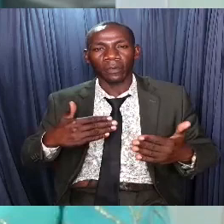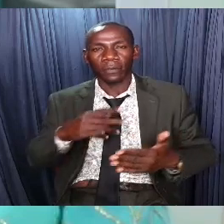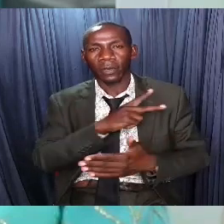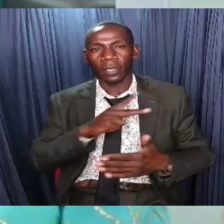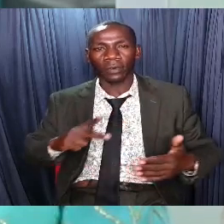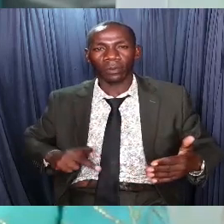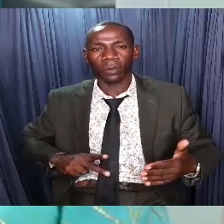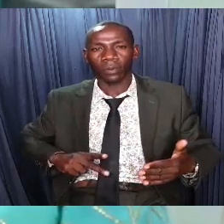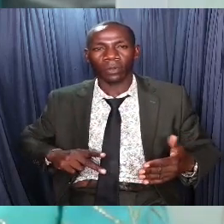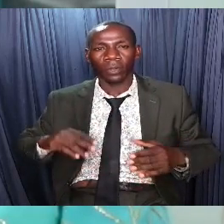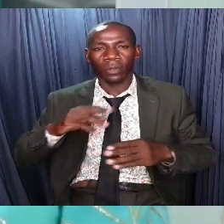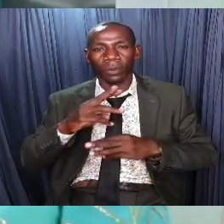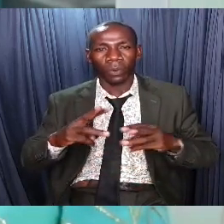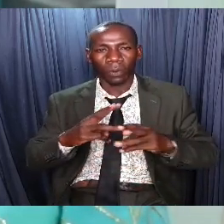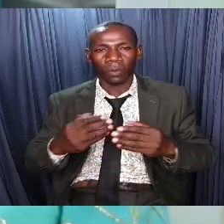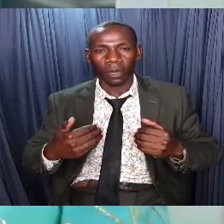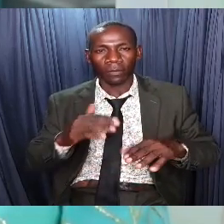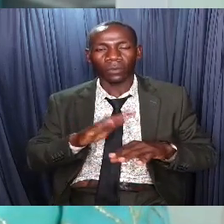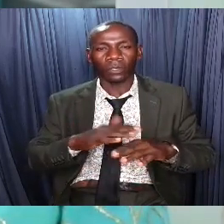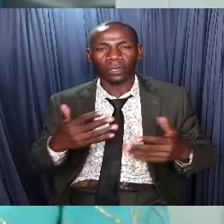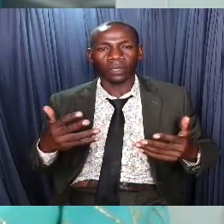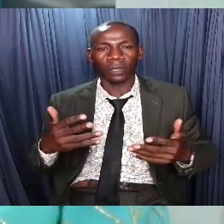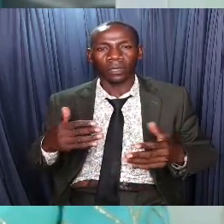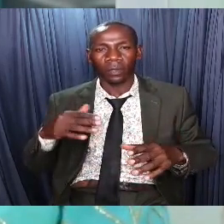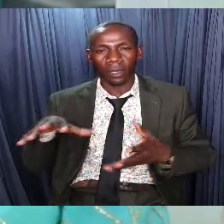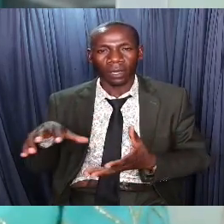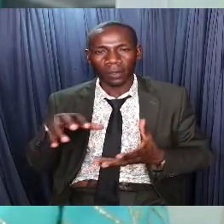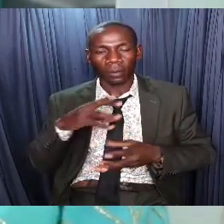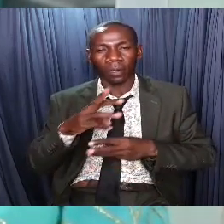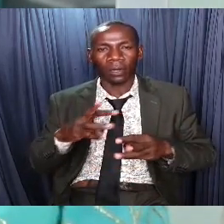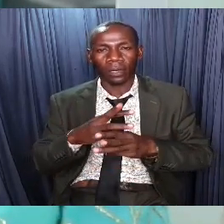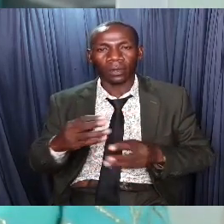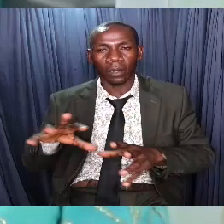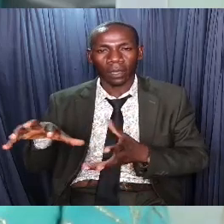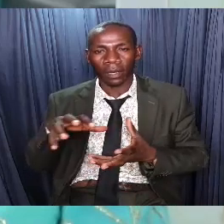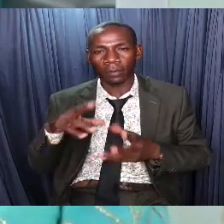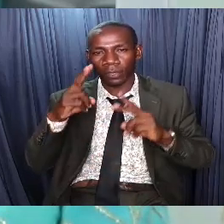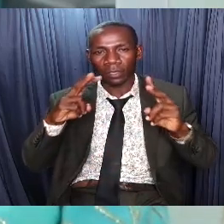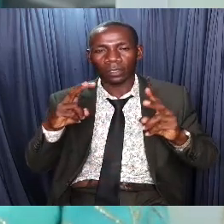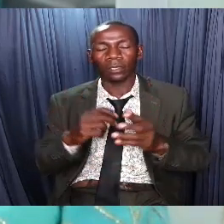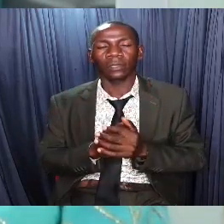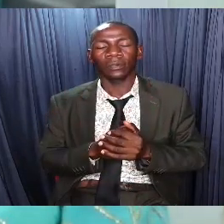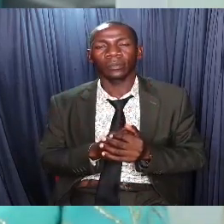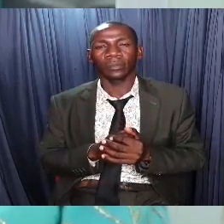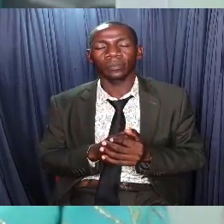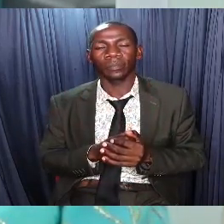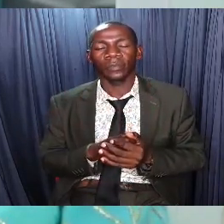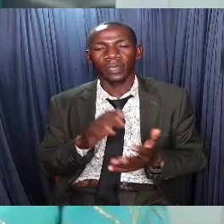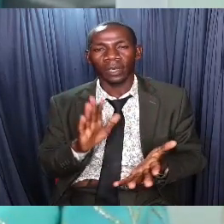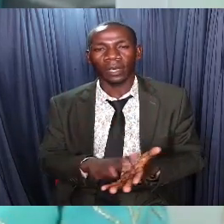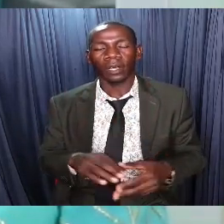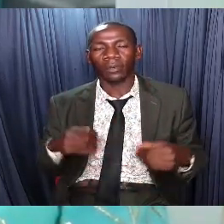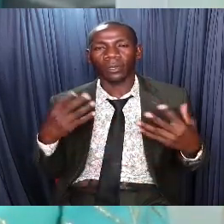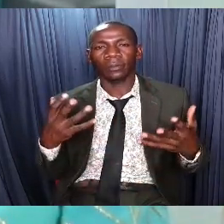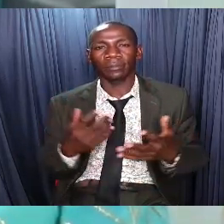ufalme. And before the kingdom. Duniani tuurithi mema. On earth we inherit good things. Dunia. Inherit the world. Urithi amani. Inherit peace.